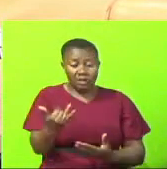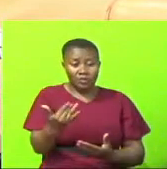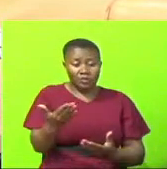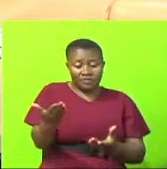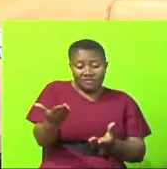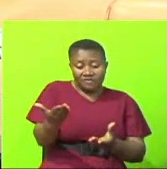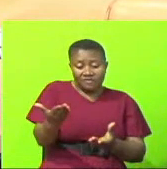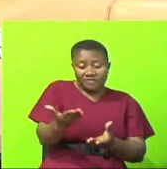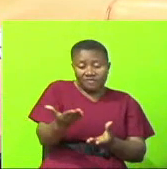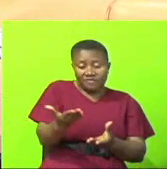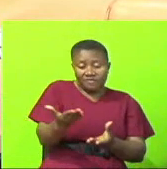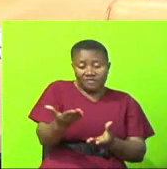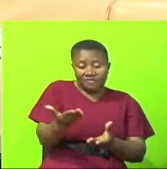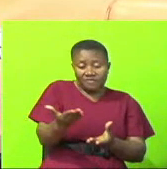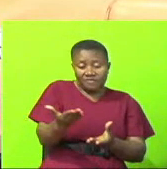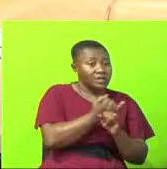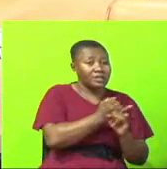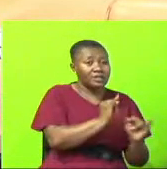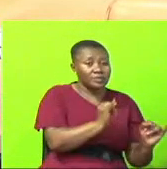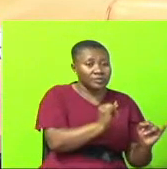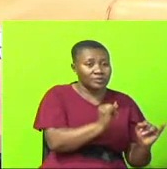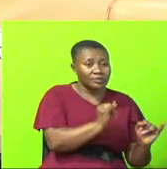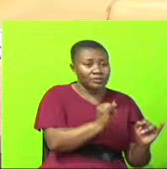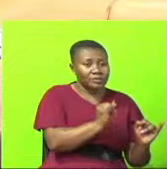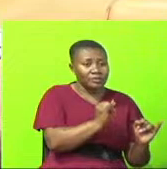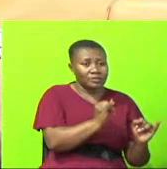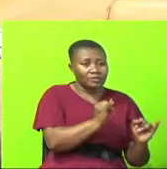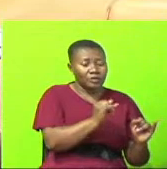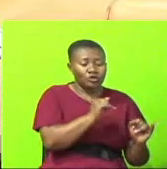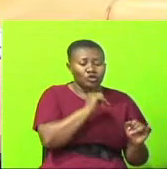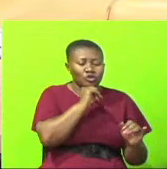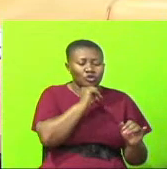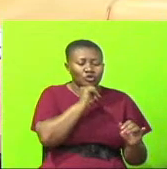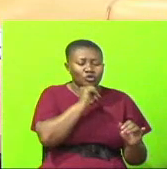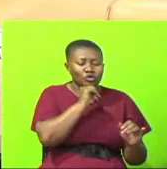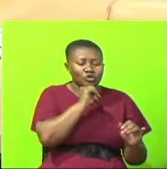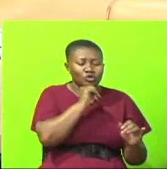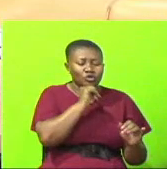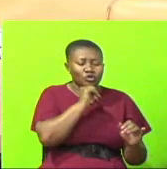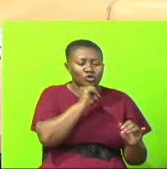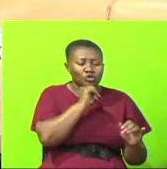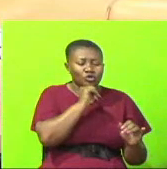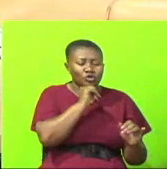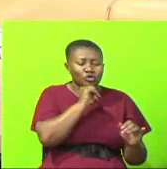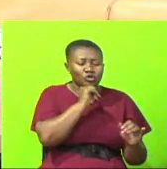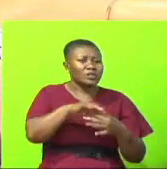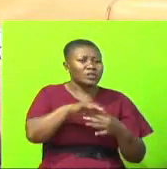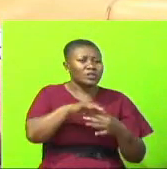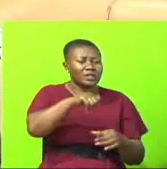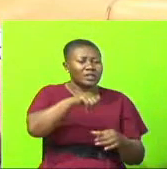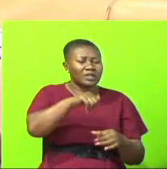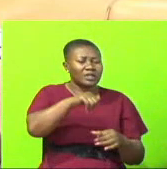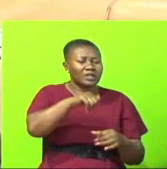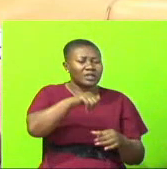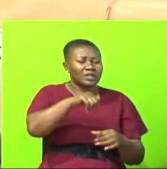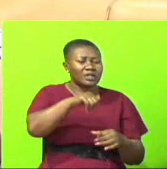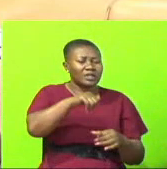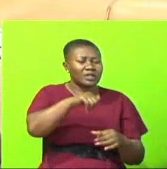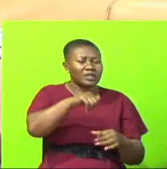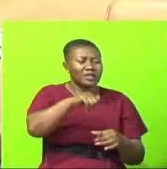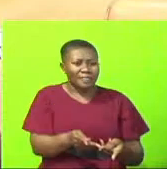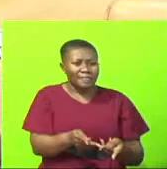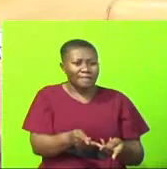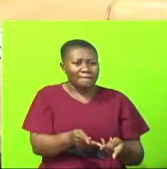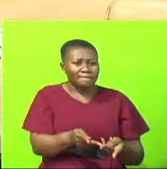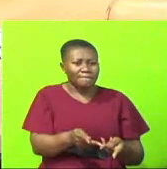candidates. They haven't left their party to join another party, so that doesn't apply. They